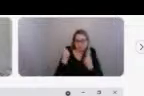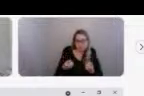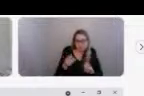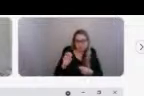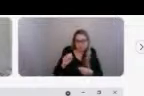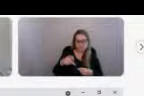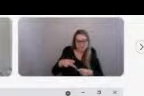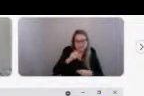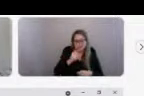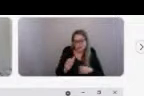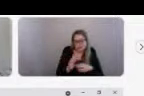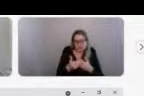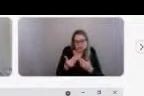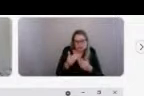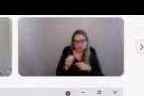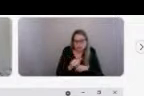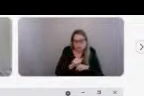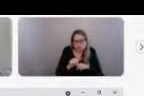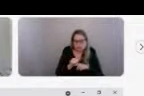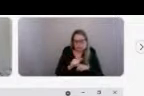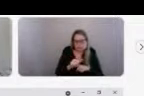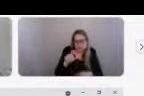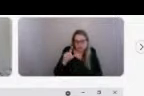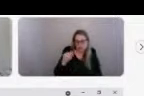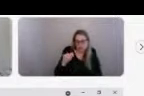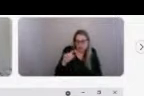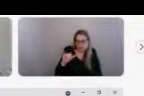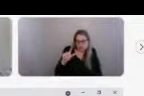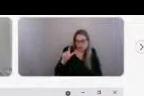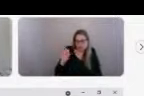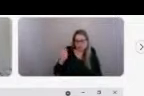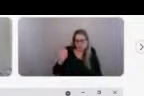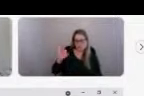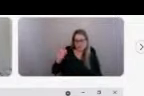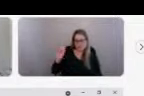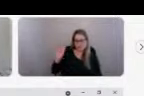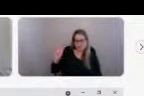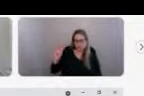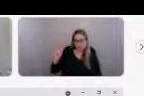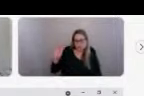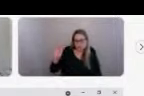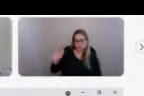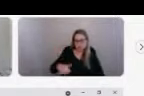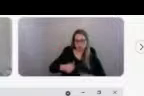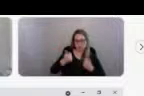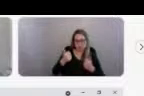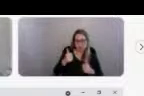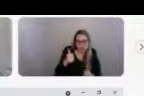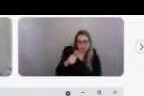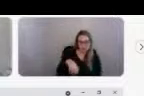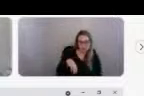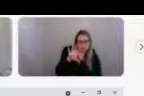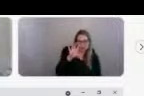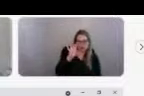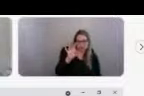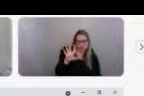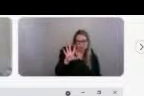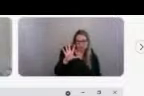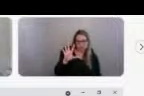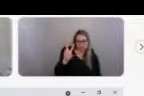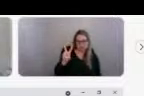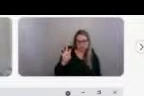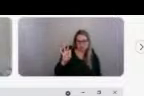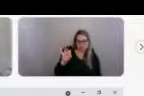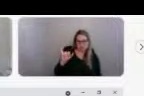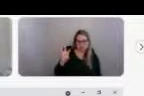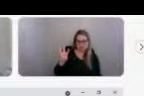not an easy task my name is tyler farnsworth i grew up went to school and currently live in the 85296 zip code which is in the